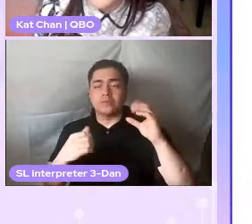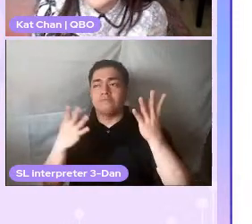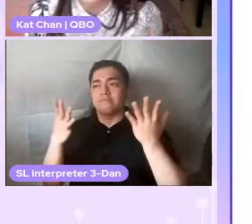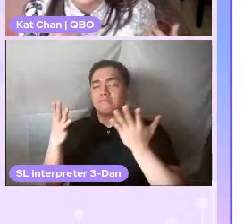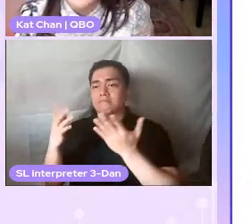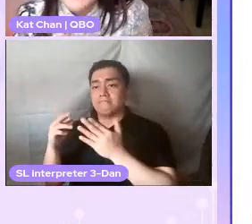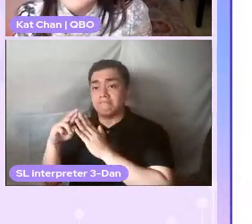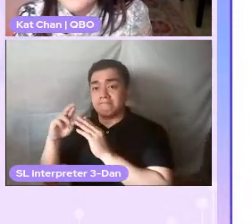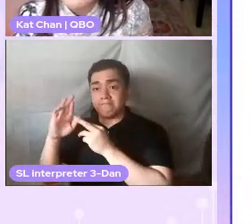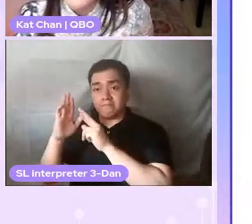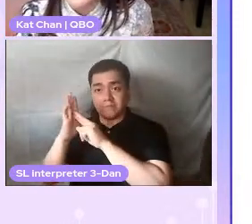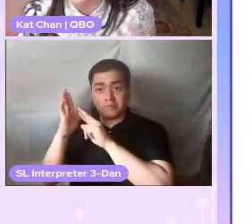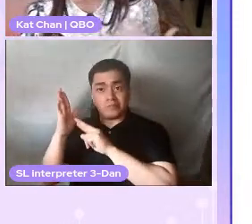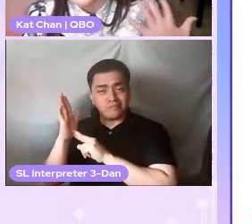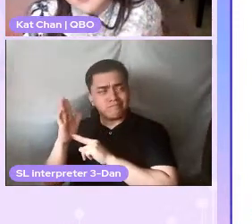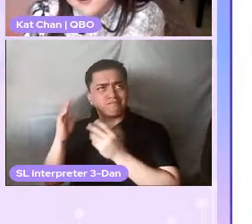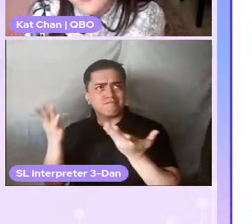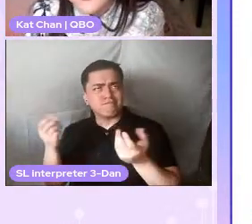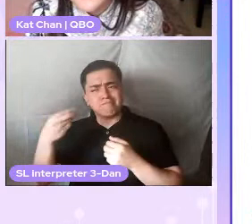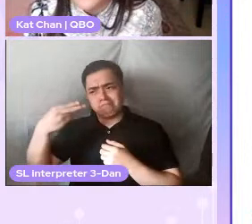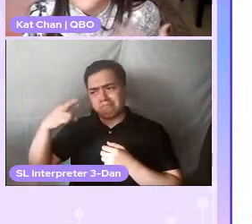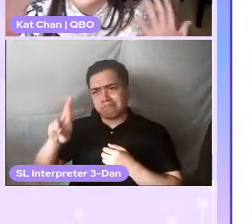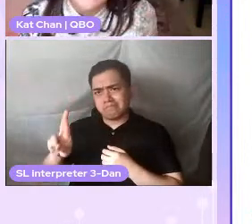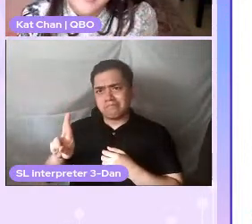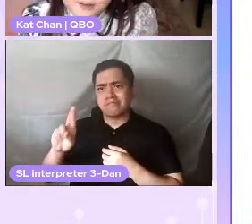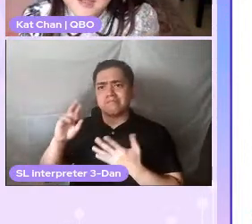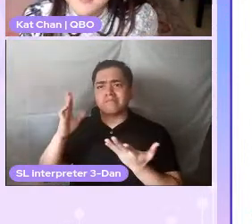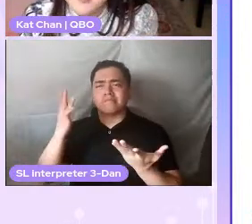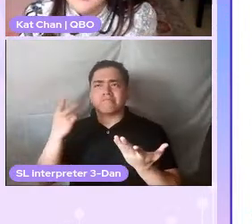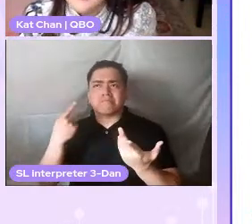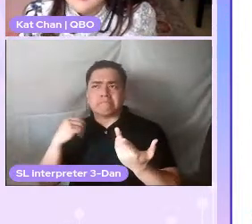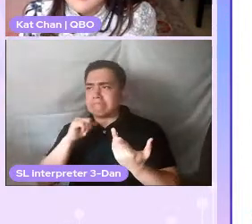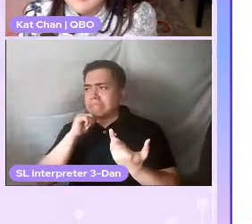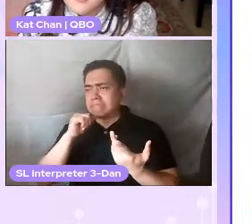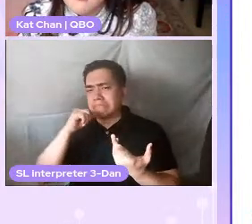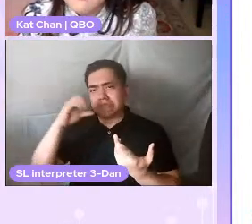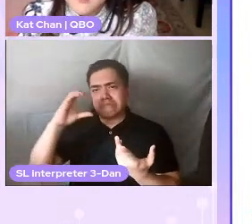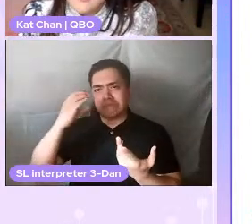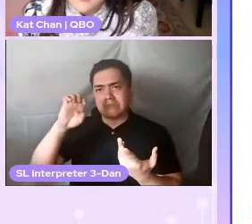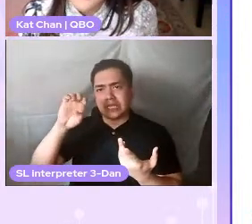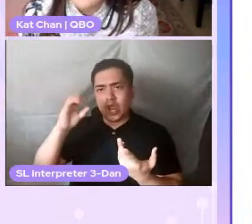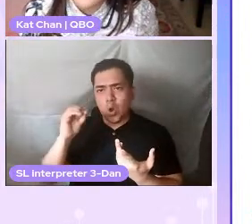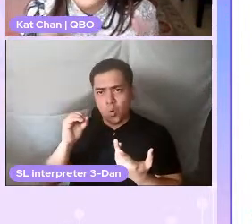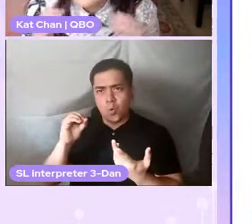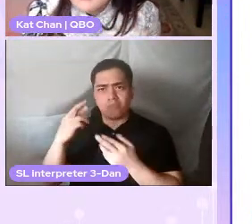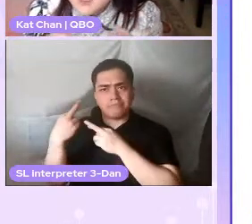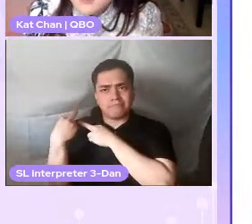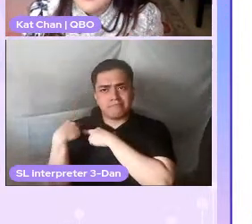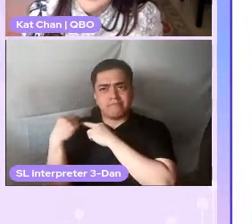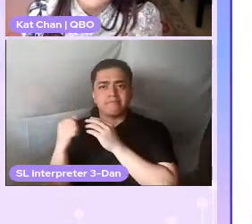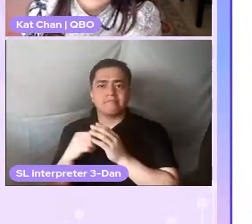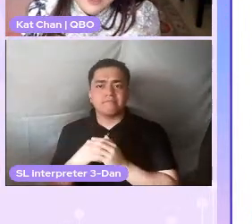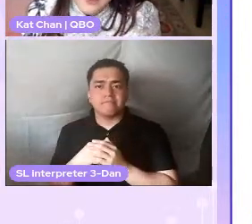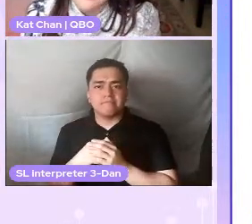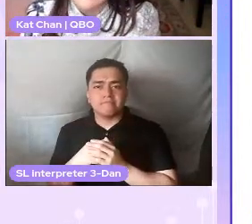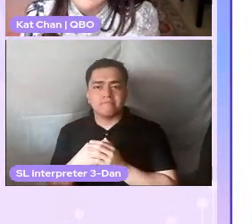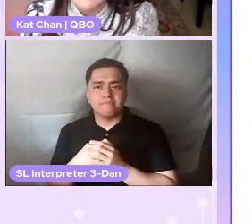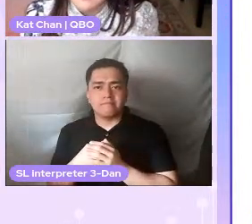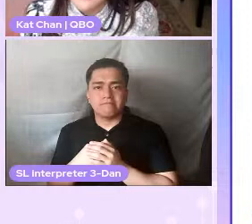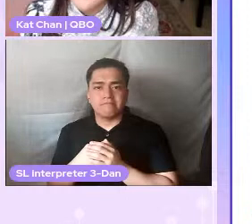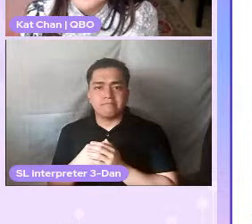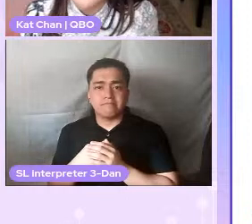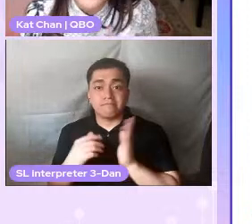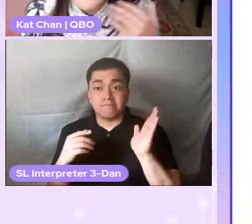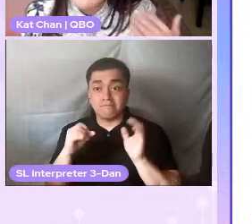head of marketing, head of HR, but not the CEO roles or the tech roles, right? And then the few women that actually join